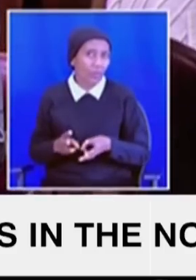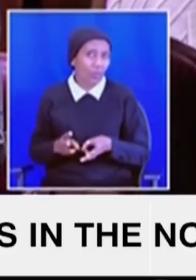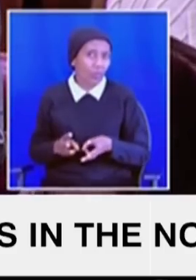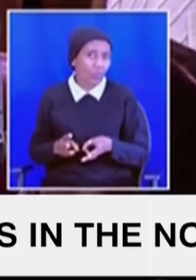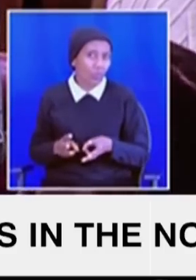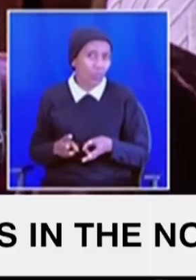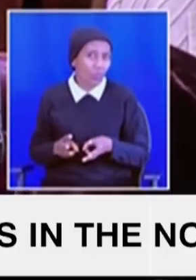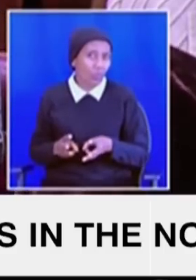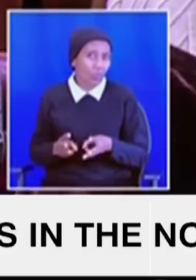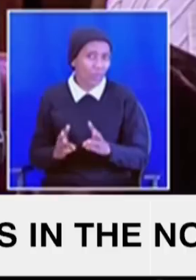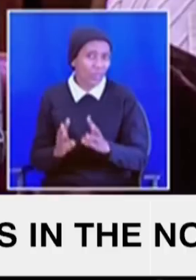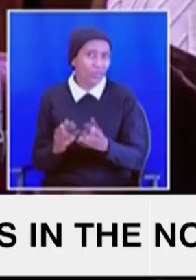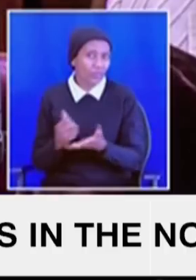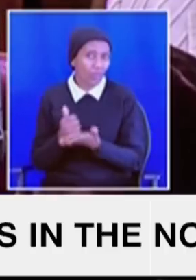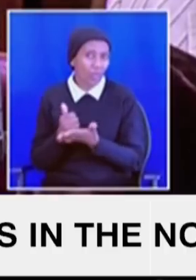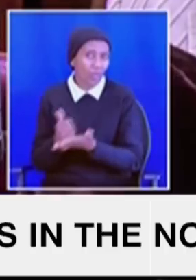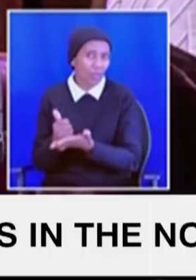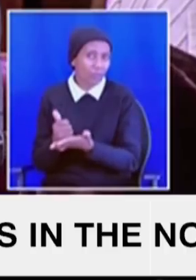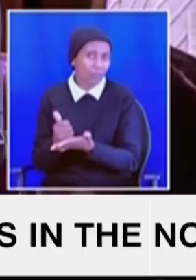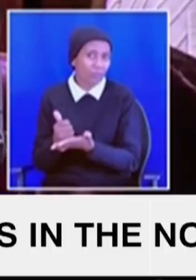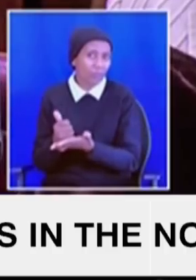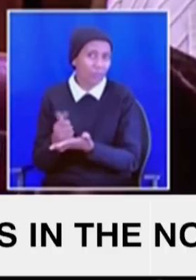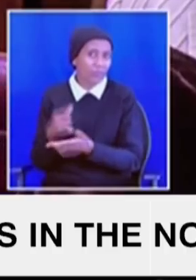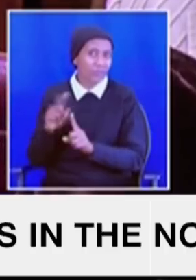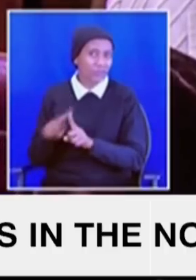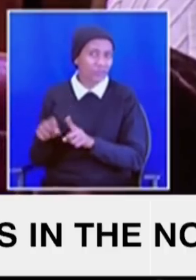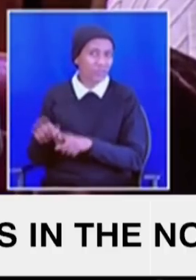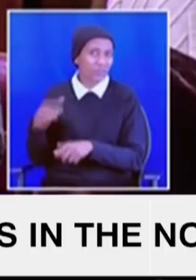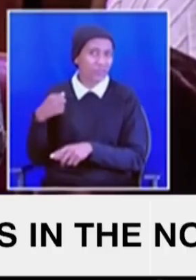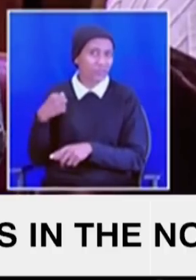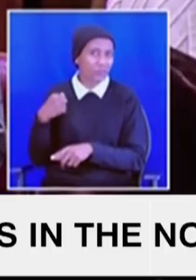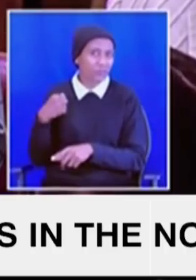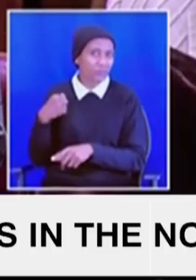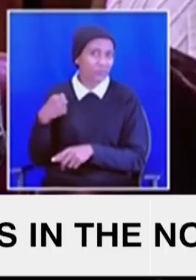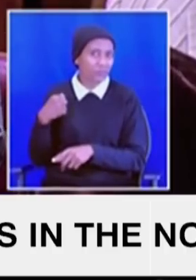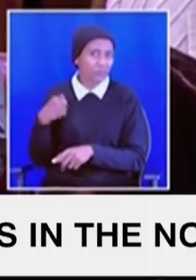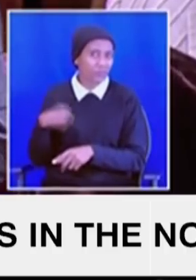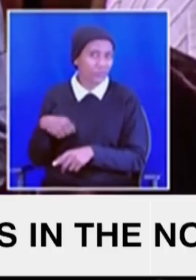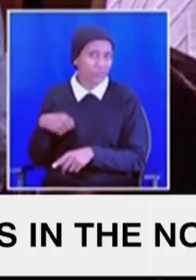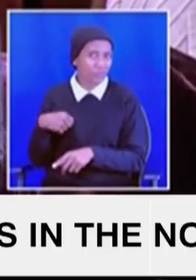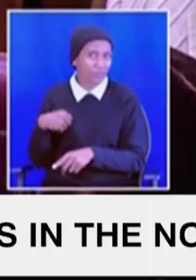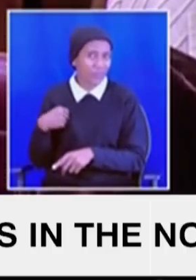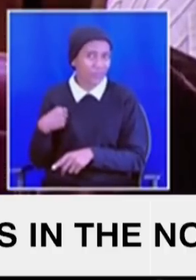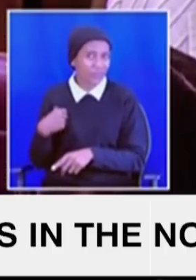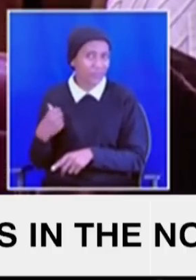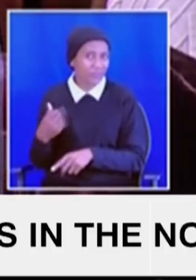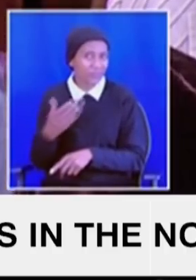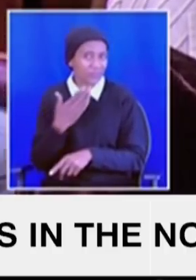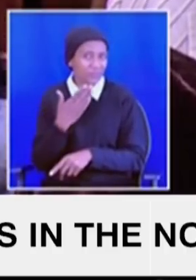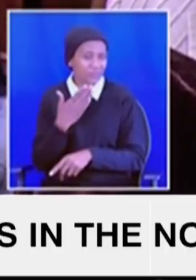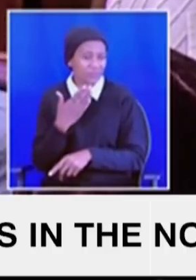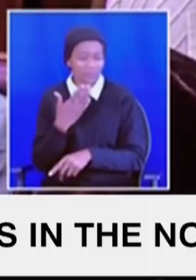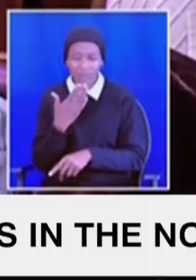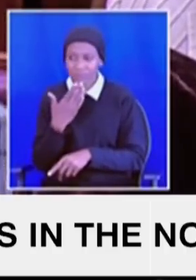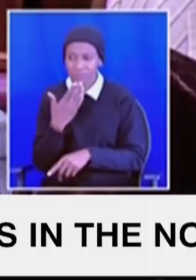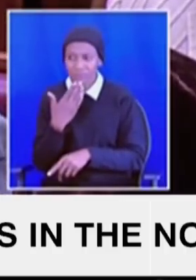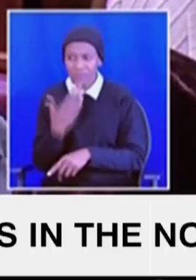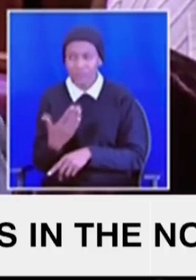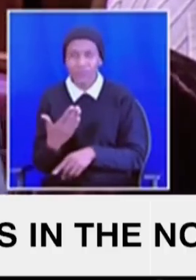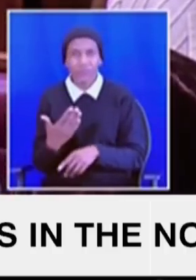low-based municipalities and low-revenue-based municipalities going forward? Thank you very much. Thank you very